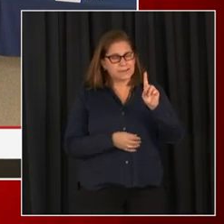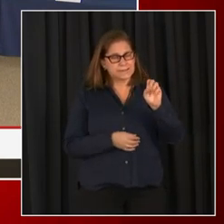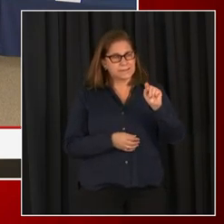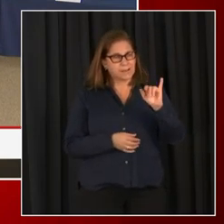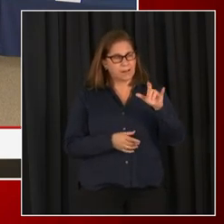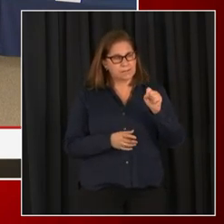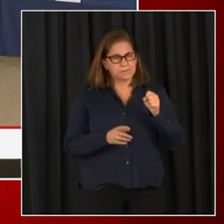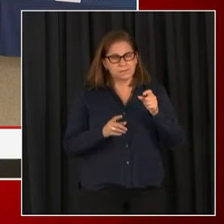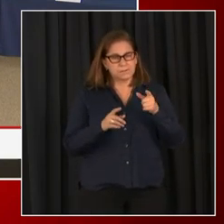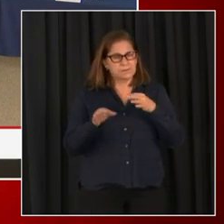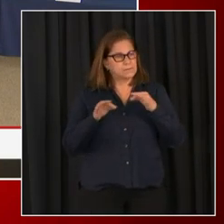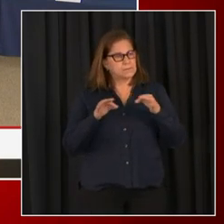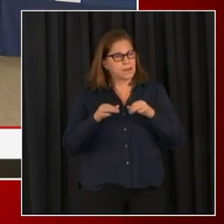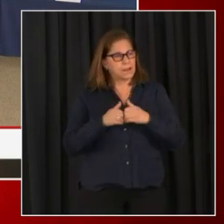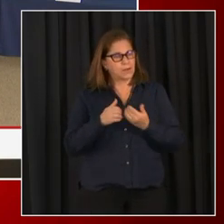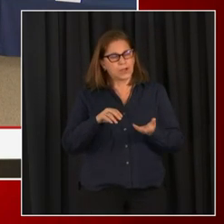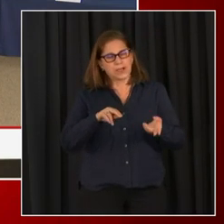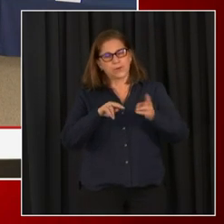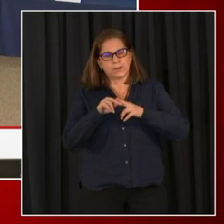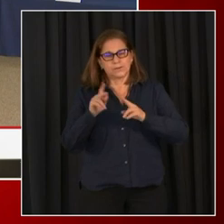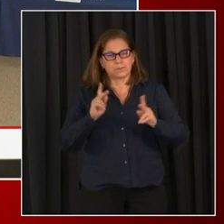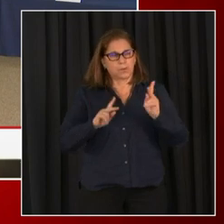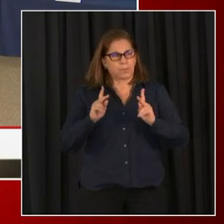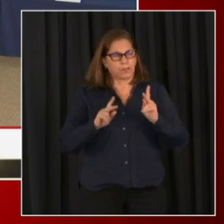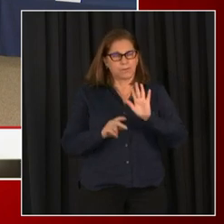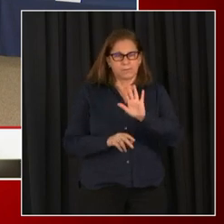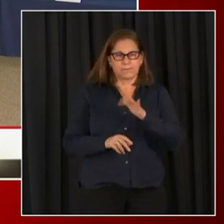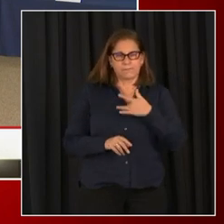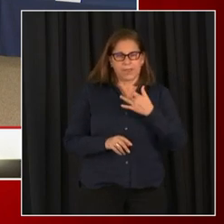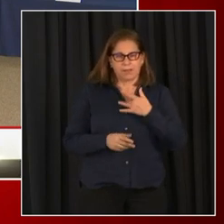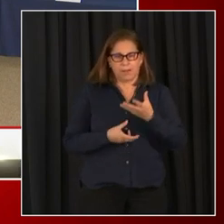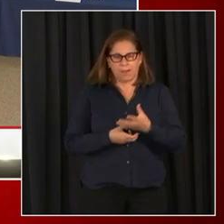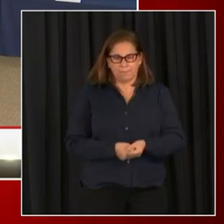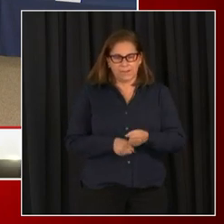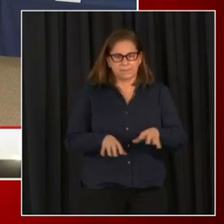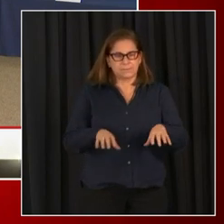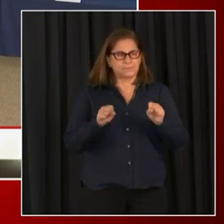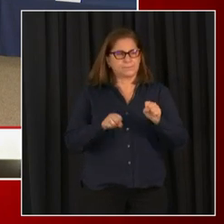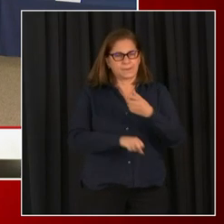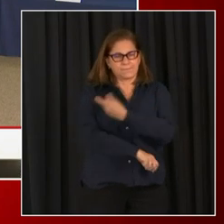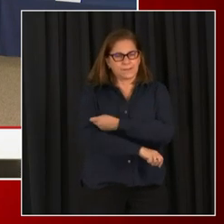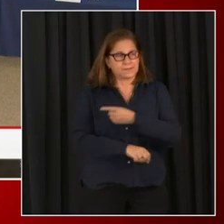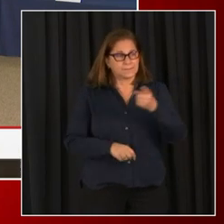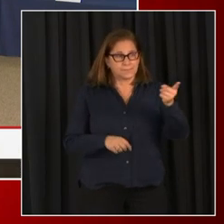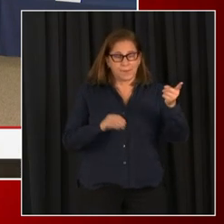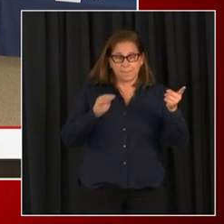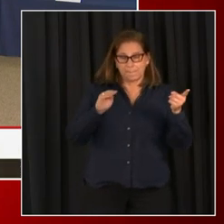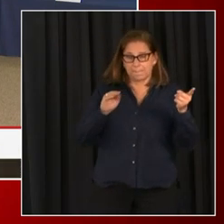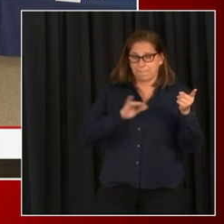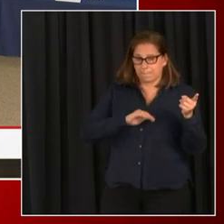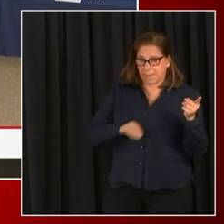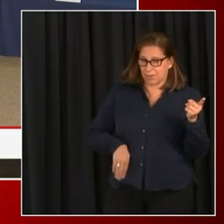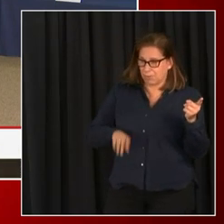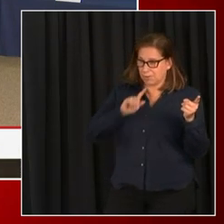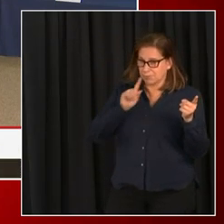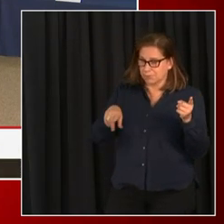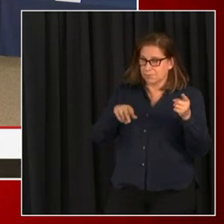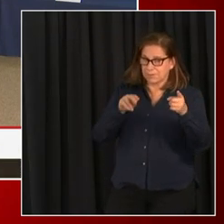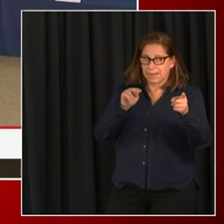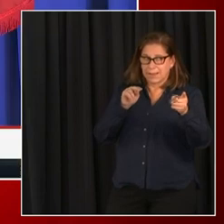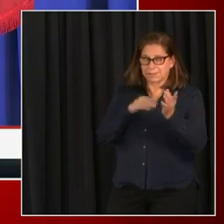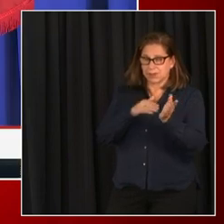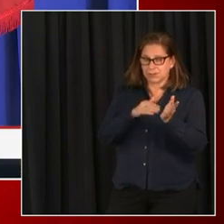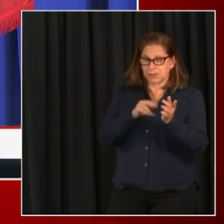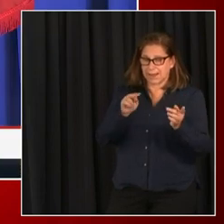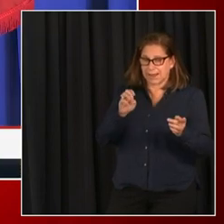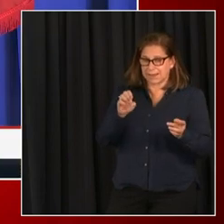Nesbitt just spent some time talking about how DC Health approaches its planning around it and is working with